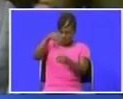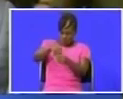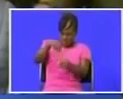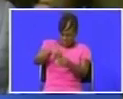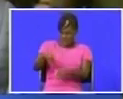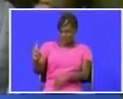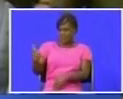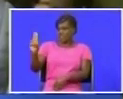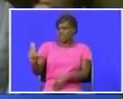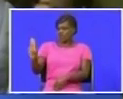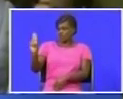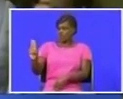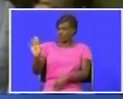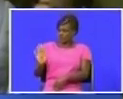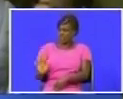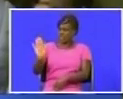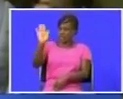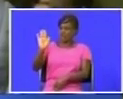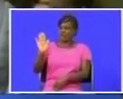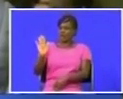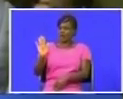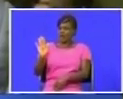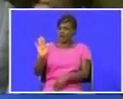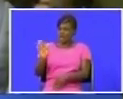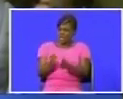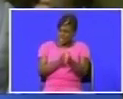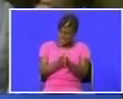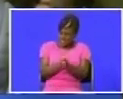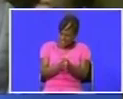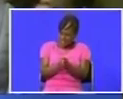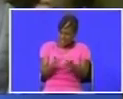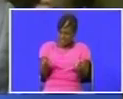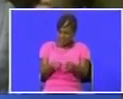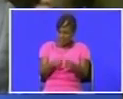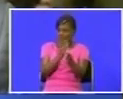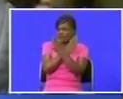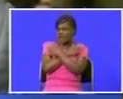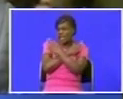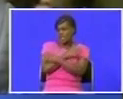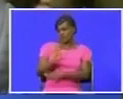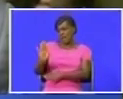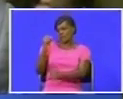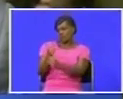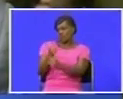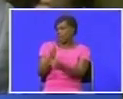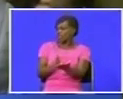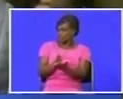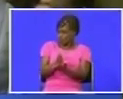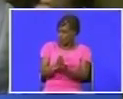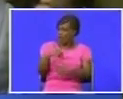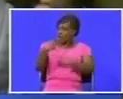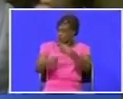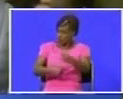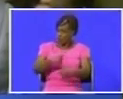President Uhuru Kenyatta's greatest interest and of those around him to ensure that they continue